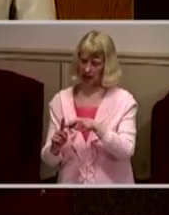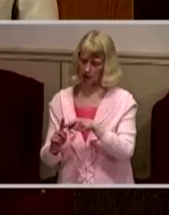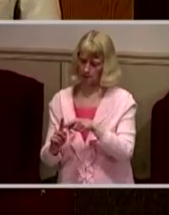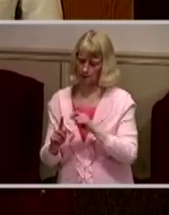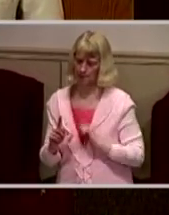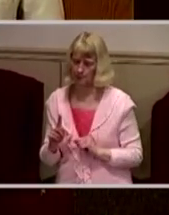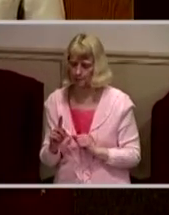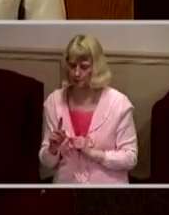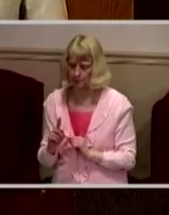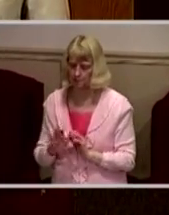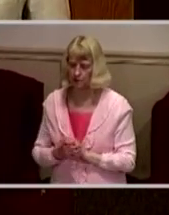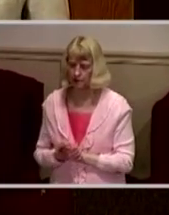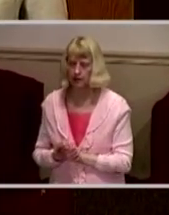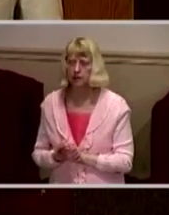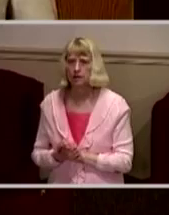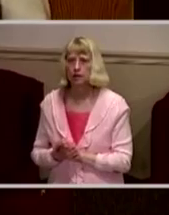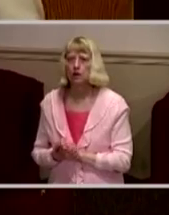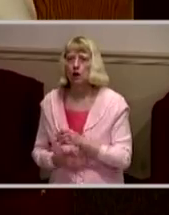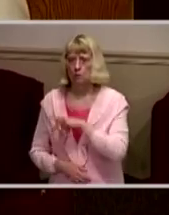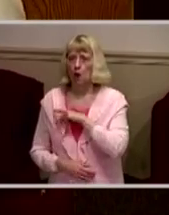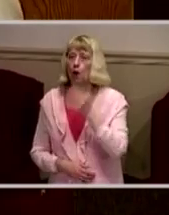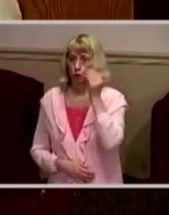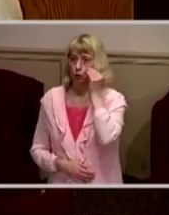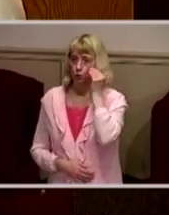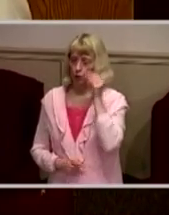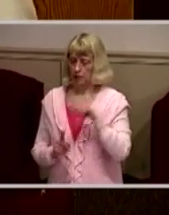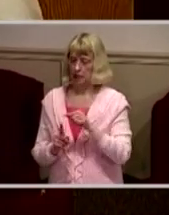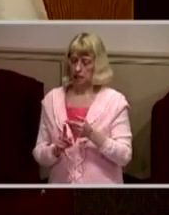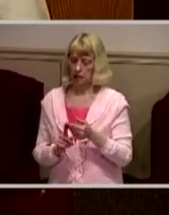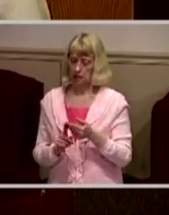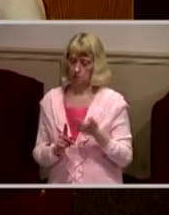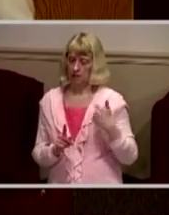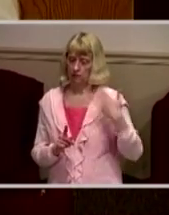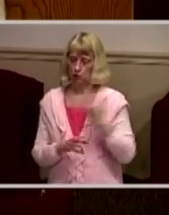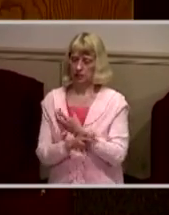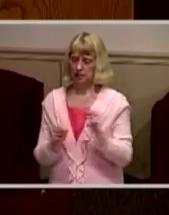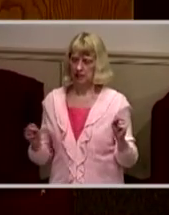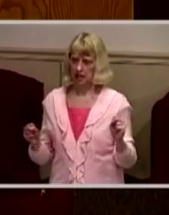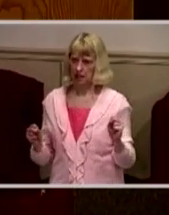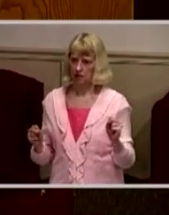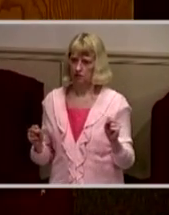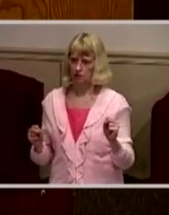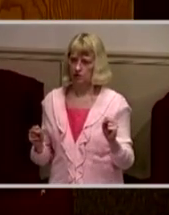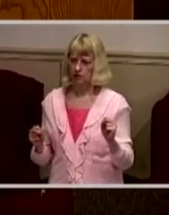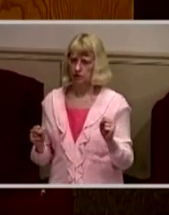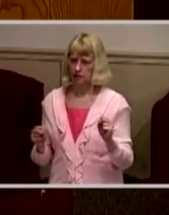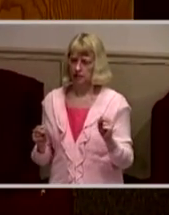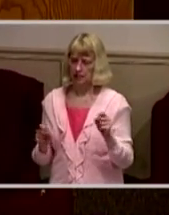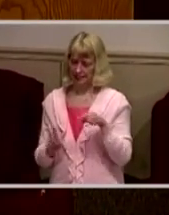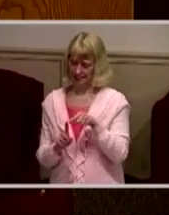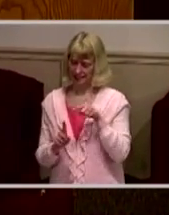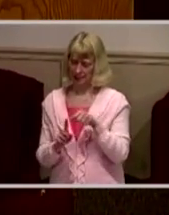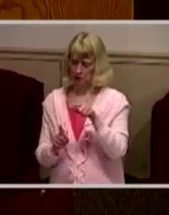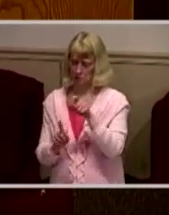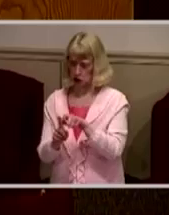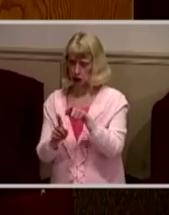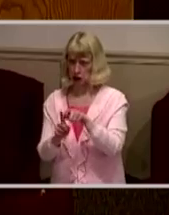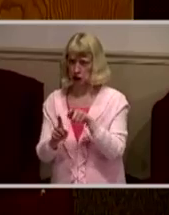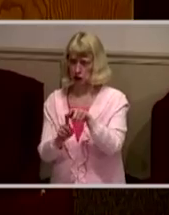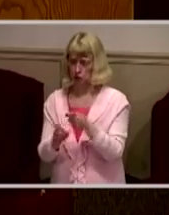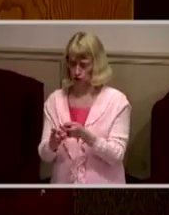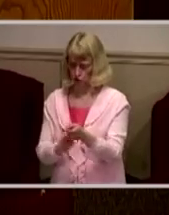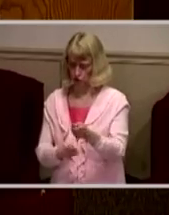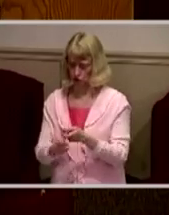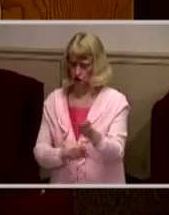am. You see, Paul knew what he was before he got saved, one who was out to persecute,